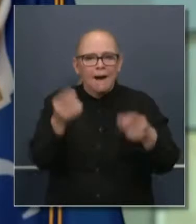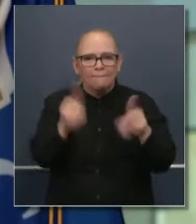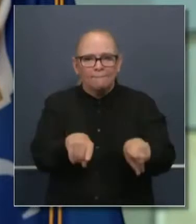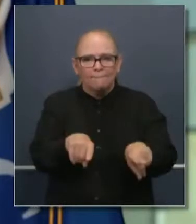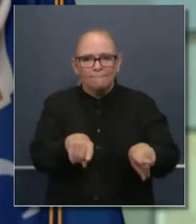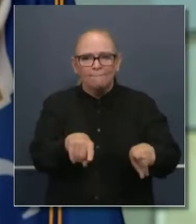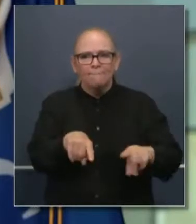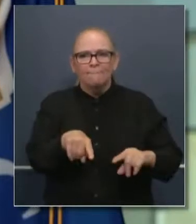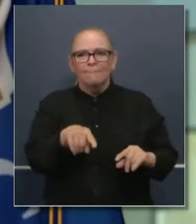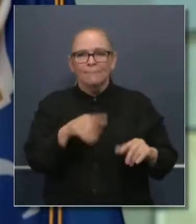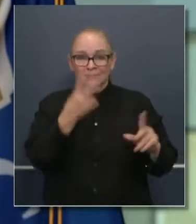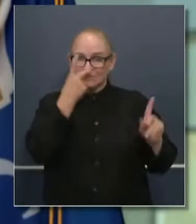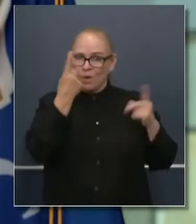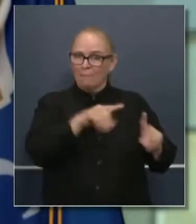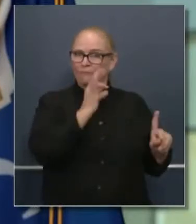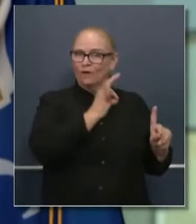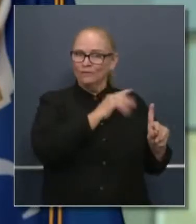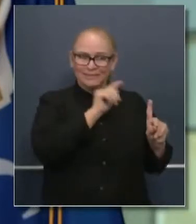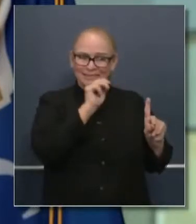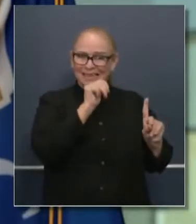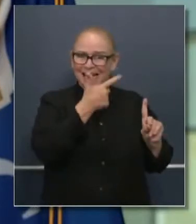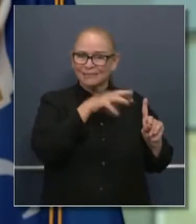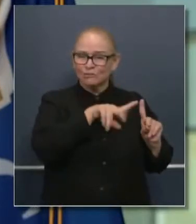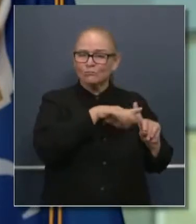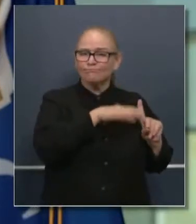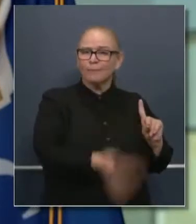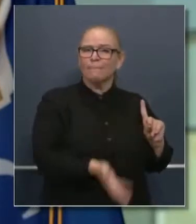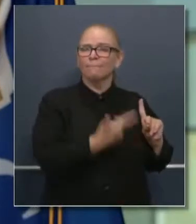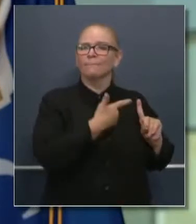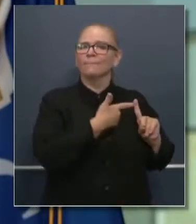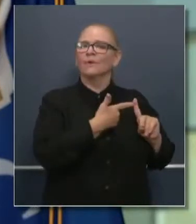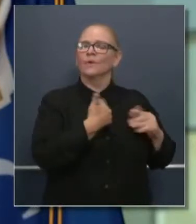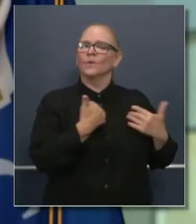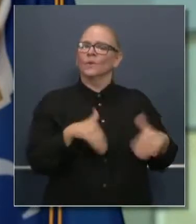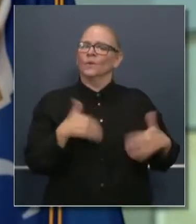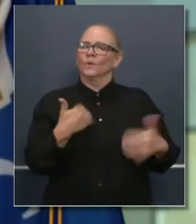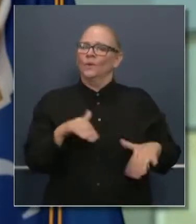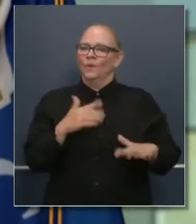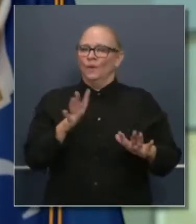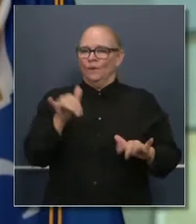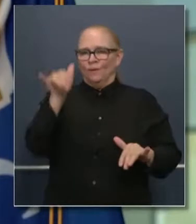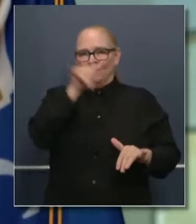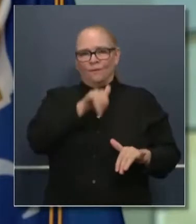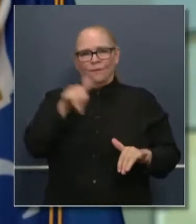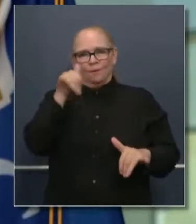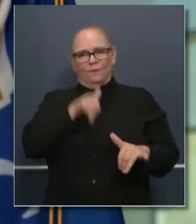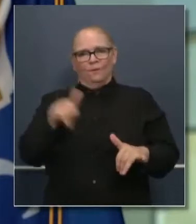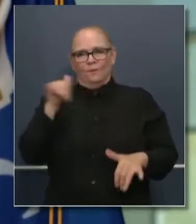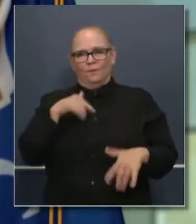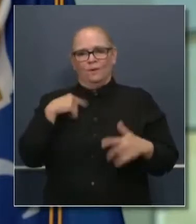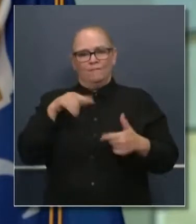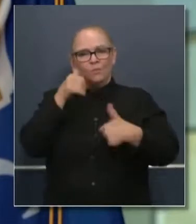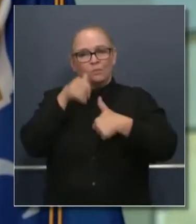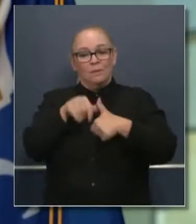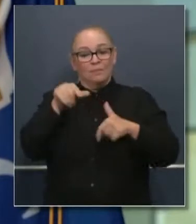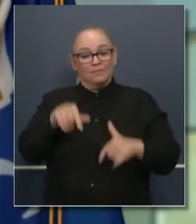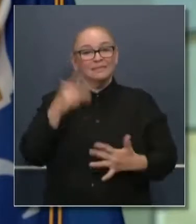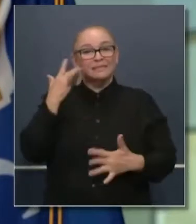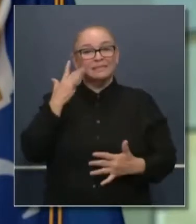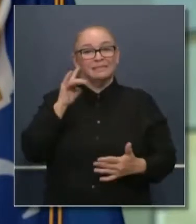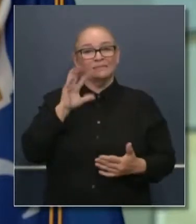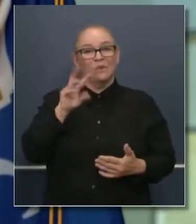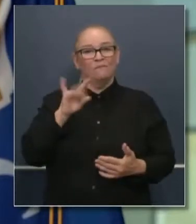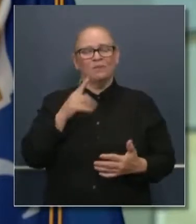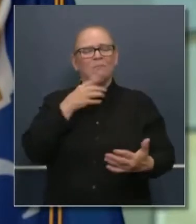teenager to this virus, and it's just a reminder, a sober reminder of how powerful and impactful